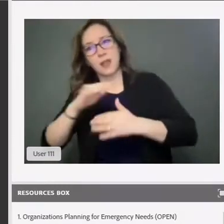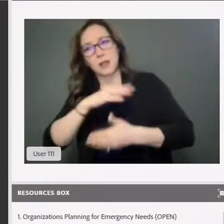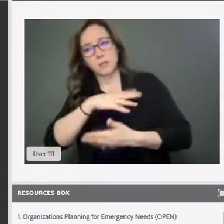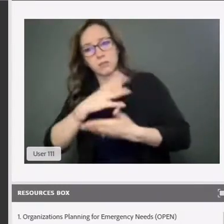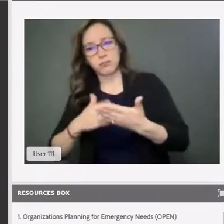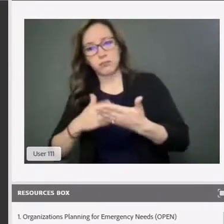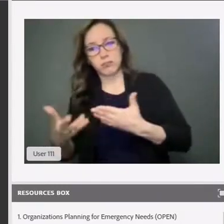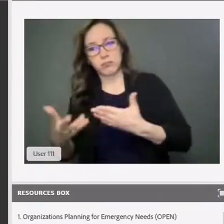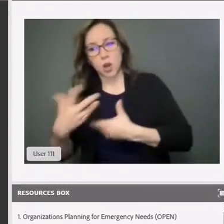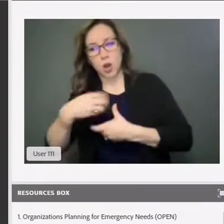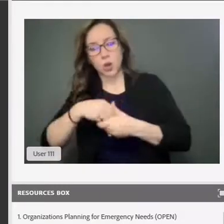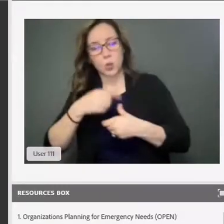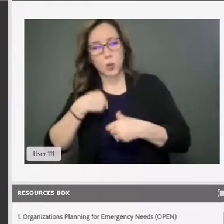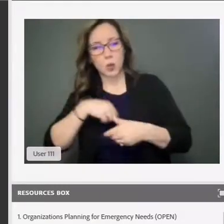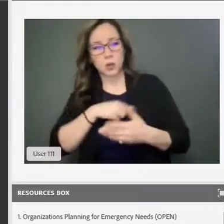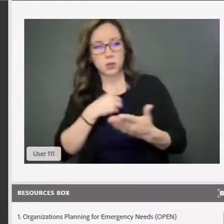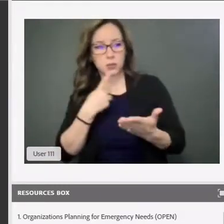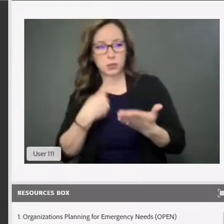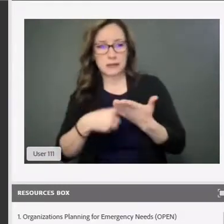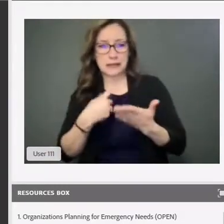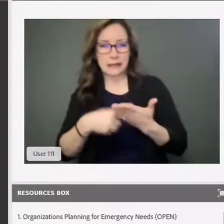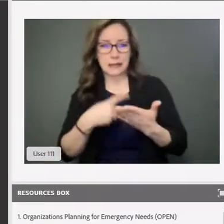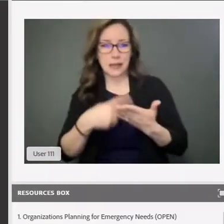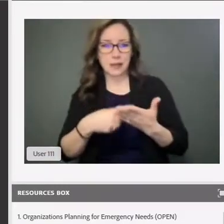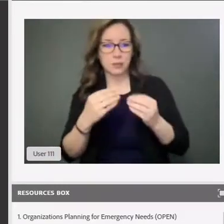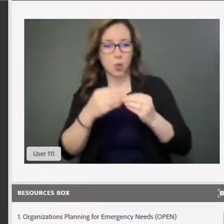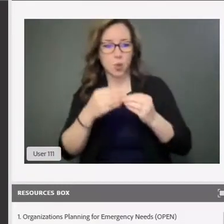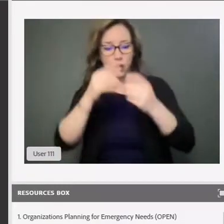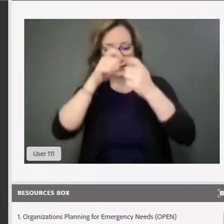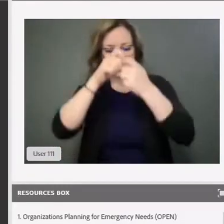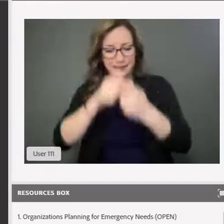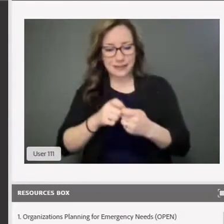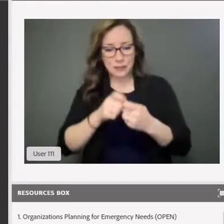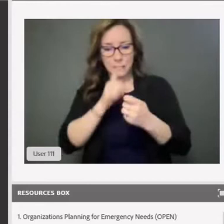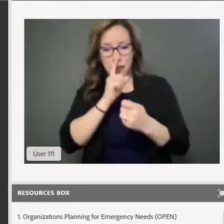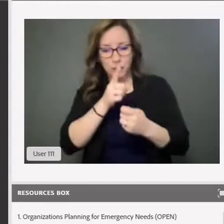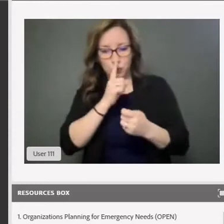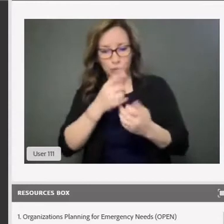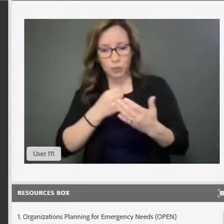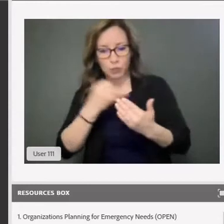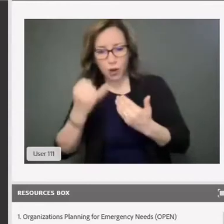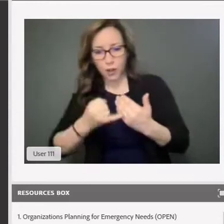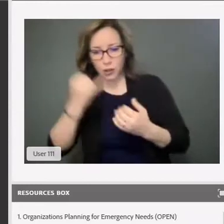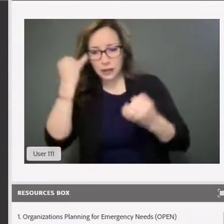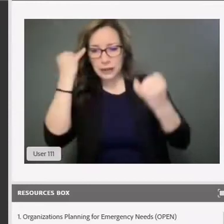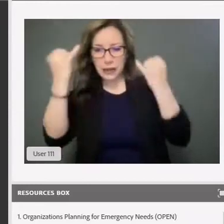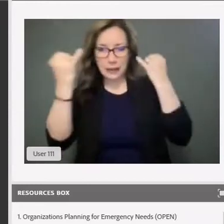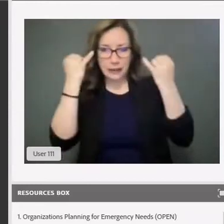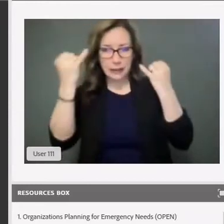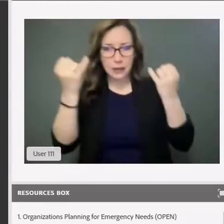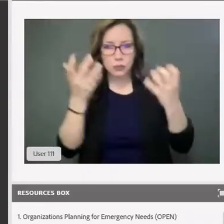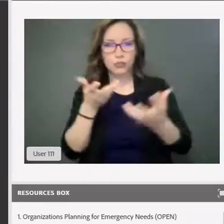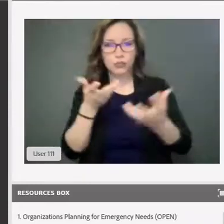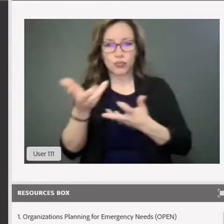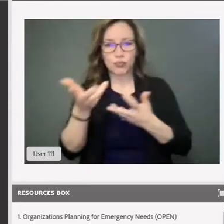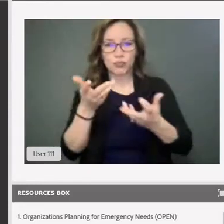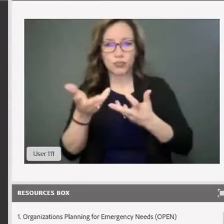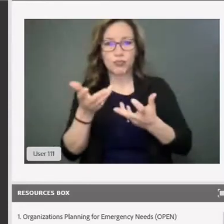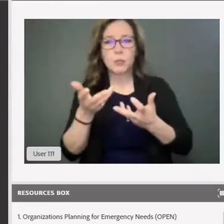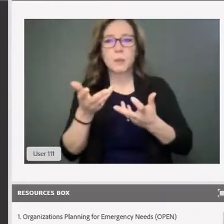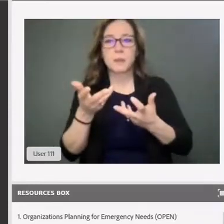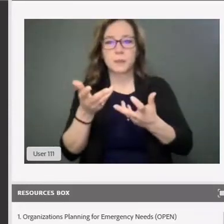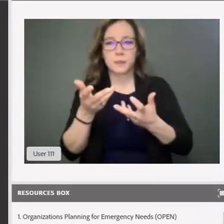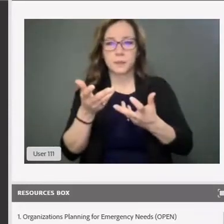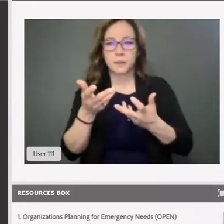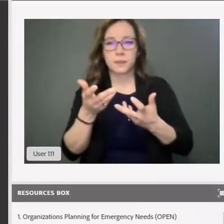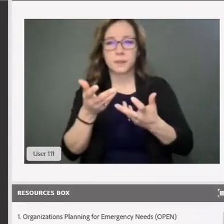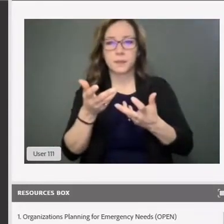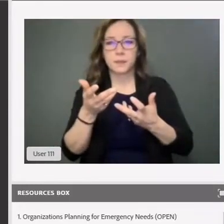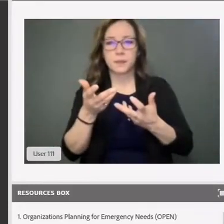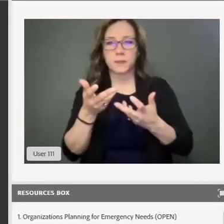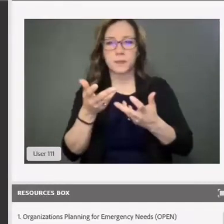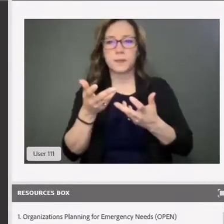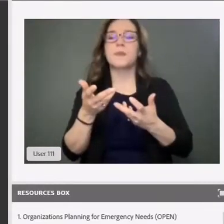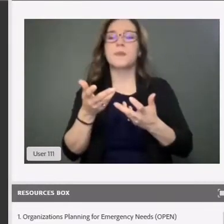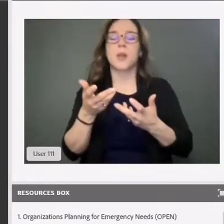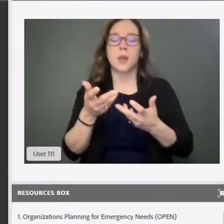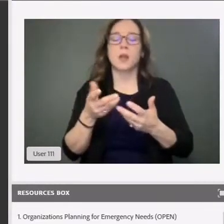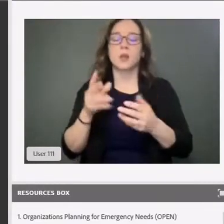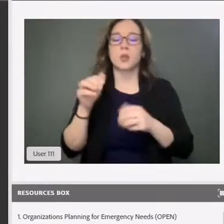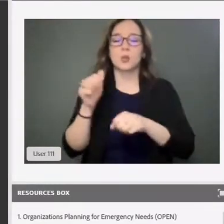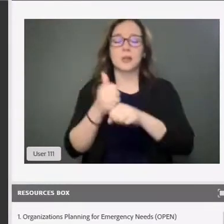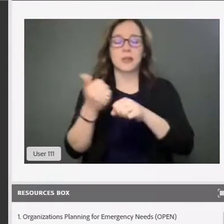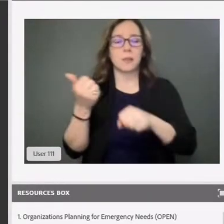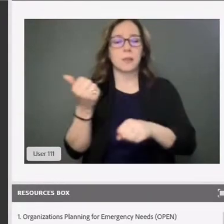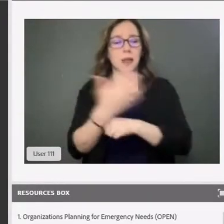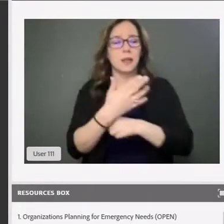know, what we're here to talk to you today about, is to get some of those project ideas and get working with your state administrative agencies to submit those